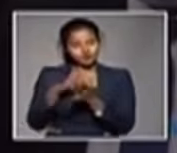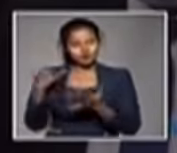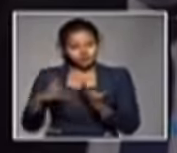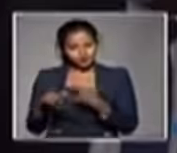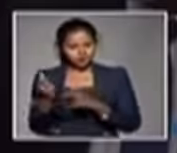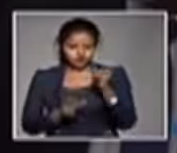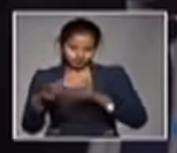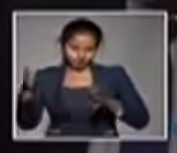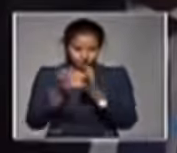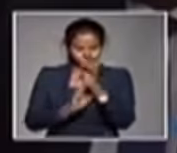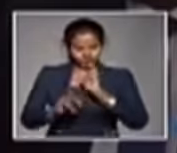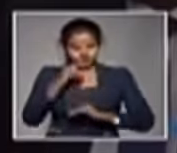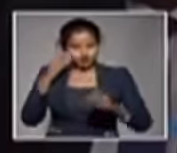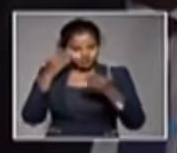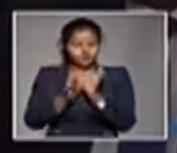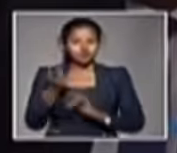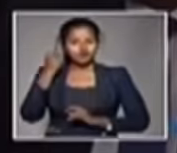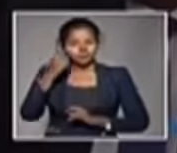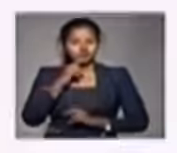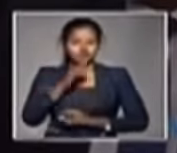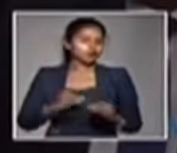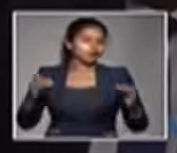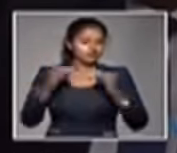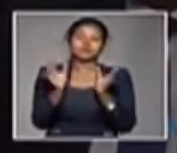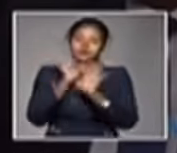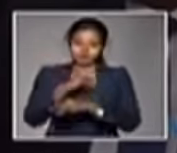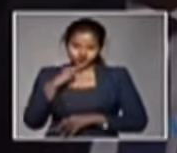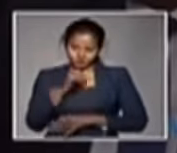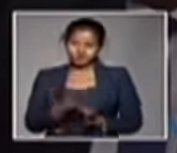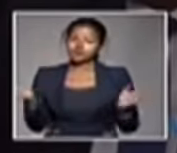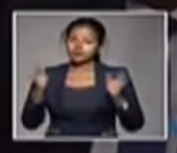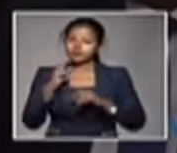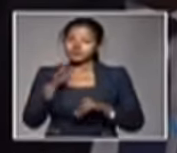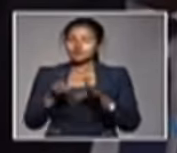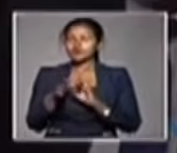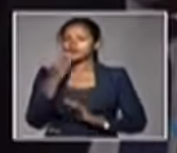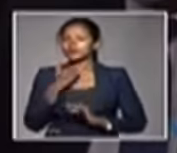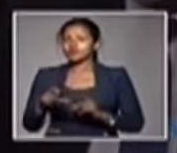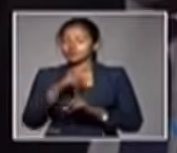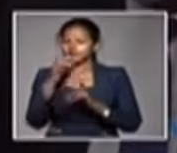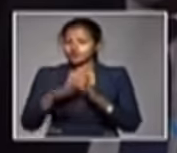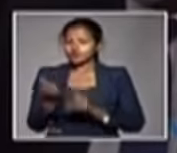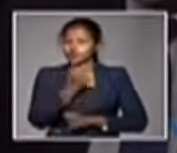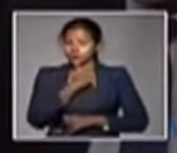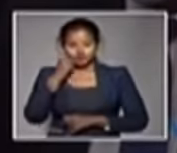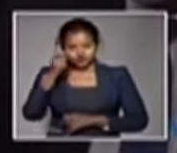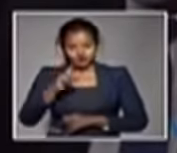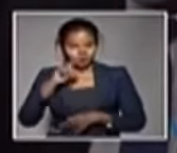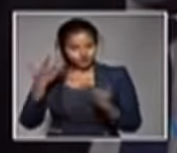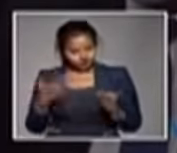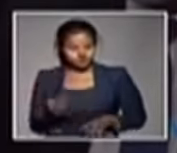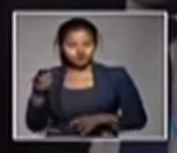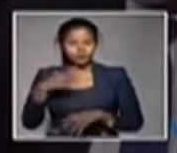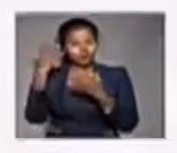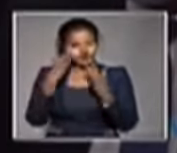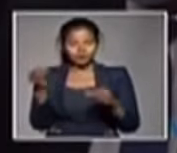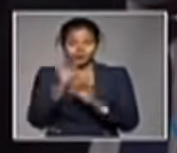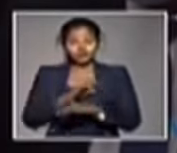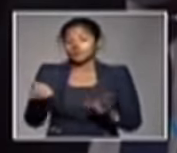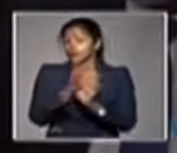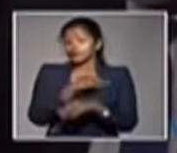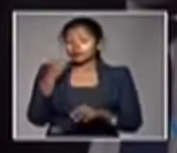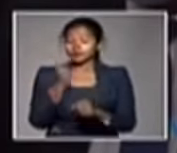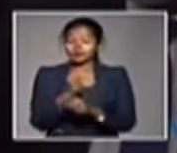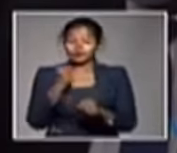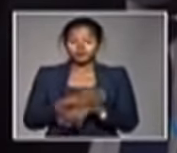and informed them that this decision was unfair. We have conveyed this stance to the US Department of State as well. Do not forget how the previous government went